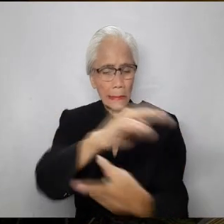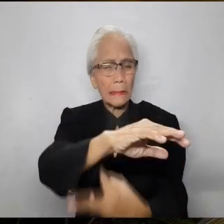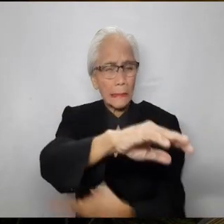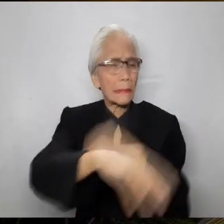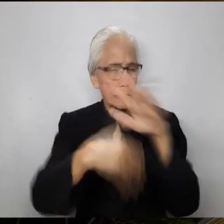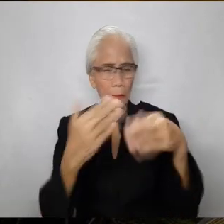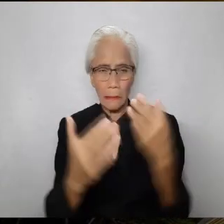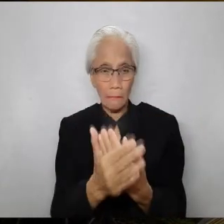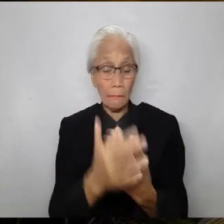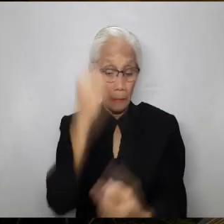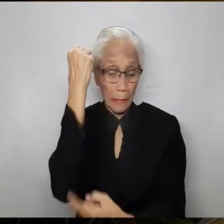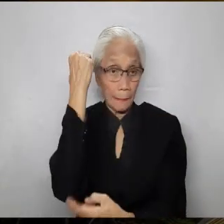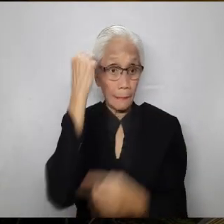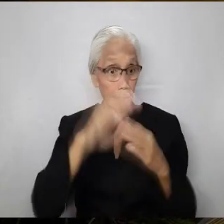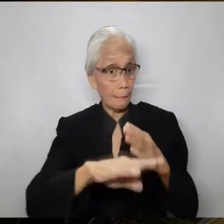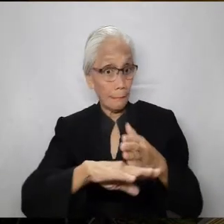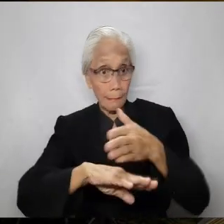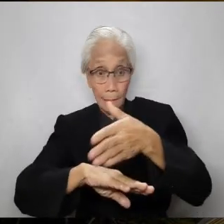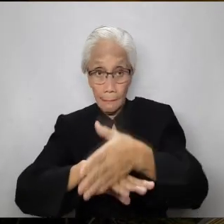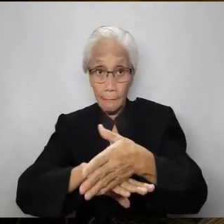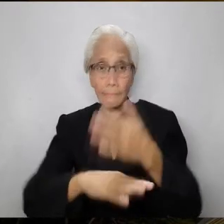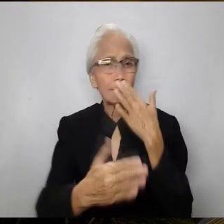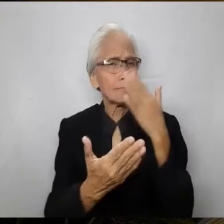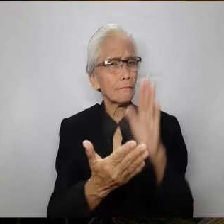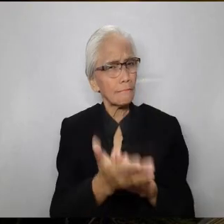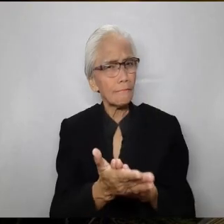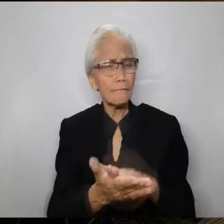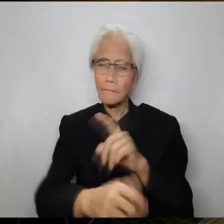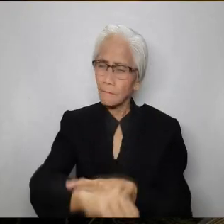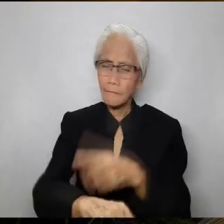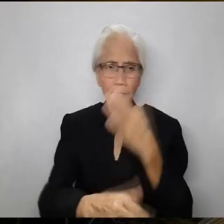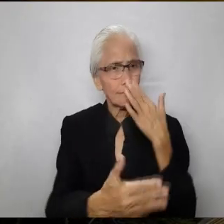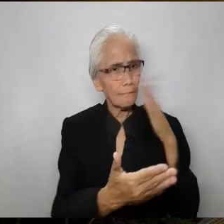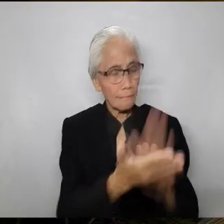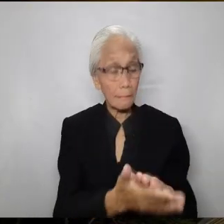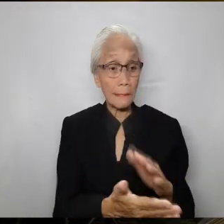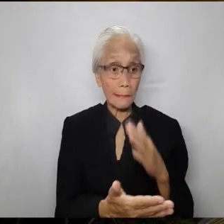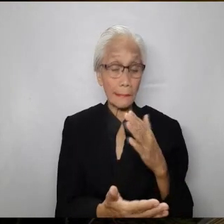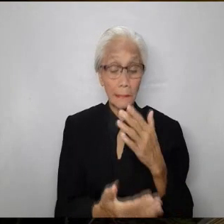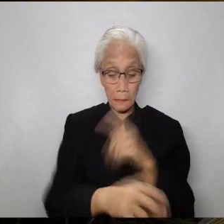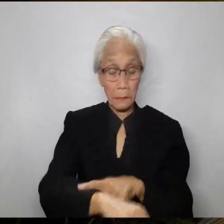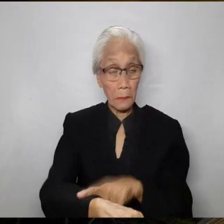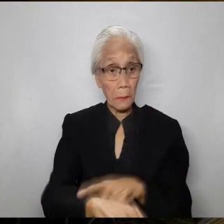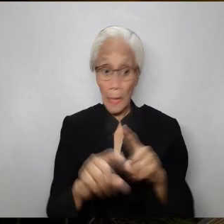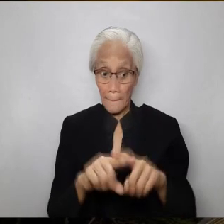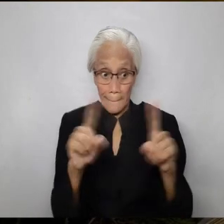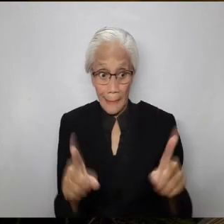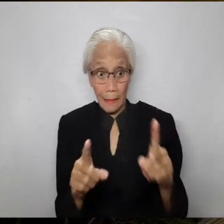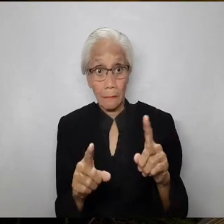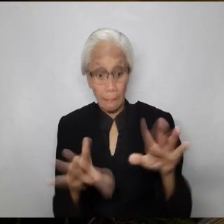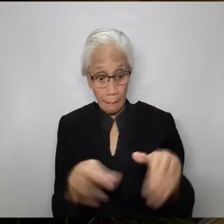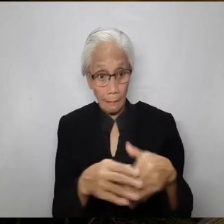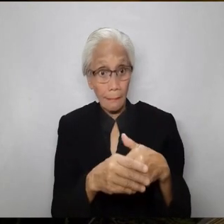bridges, we shall all be tempted to cross through them in good times and in bad.